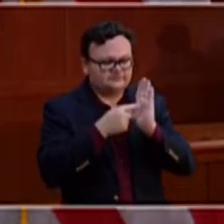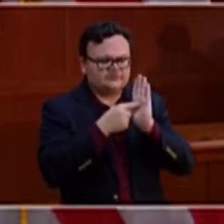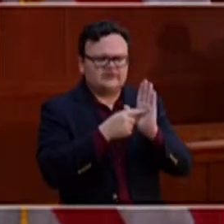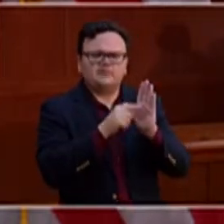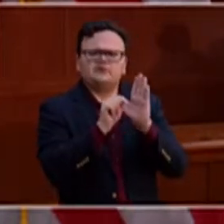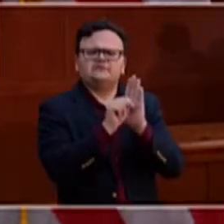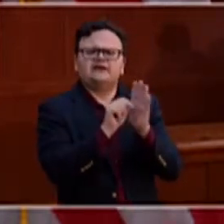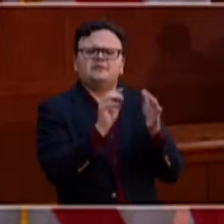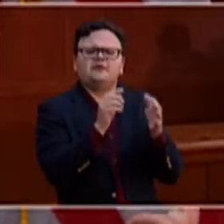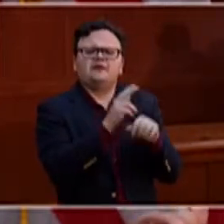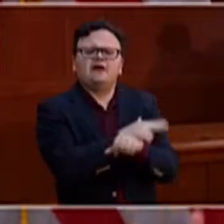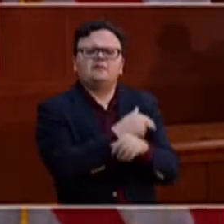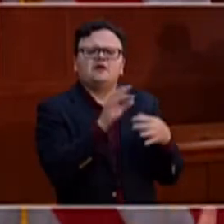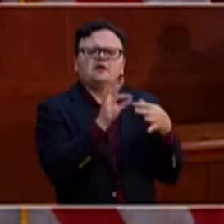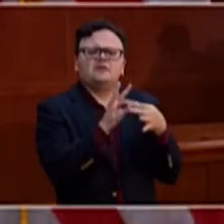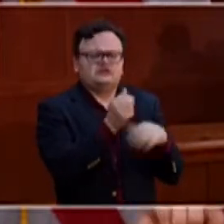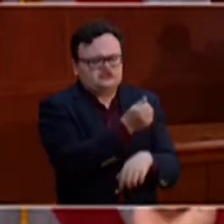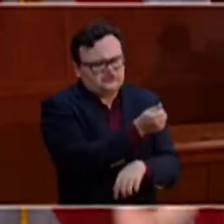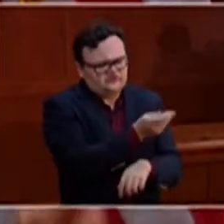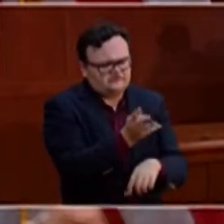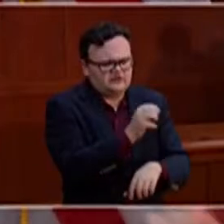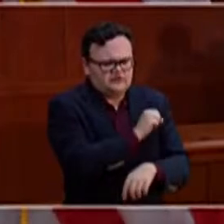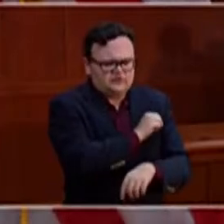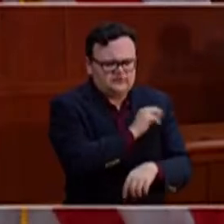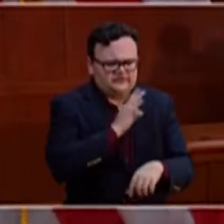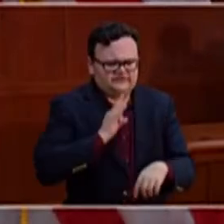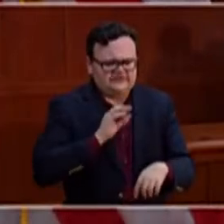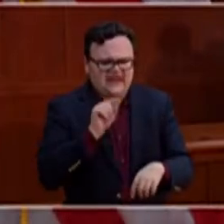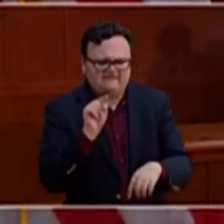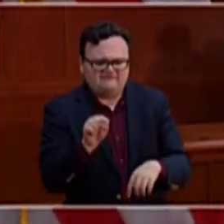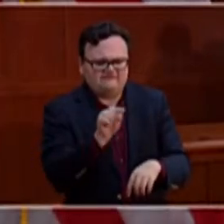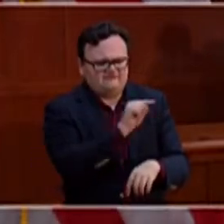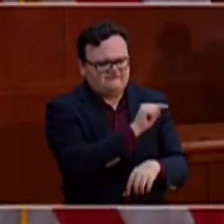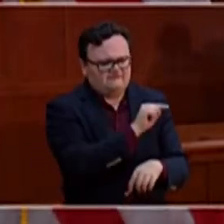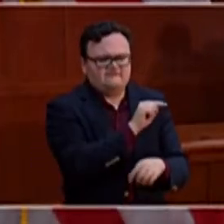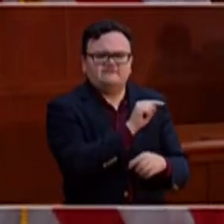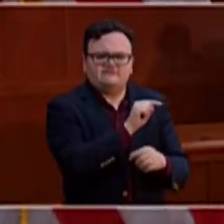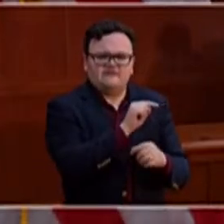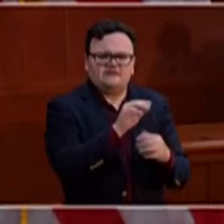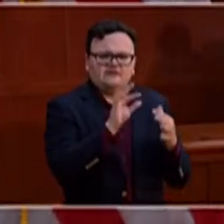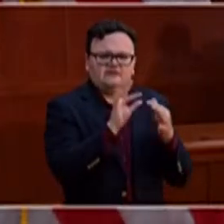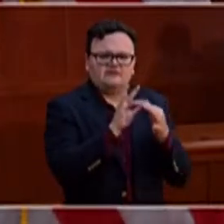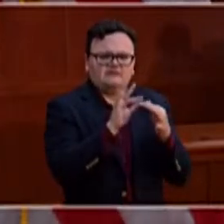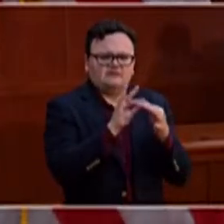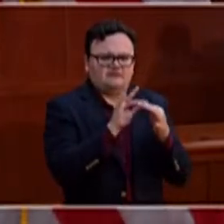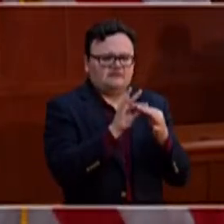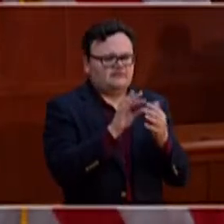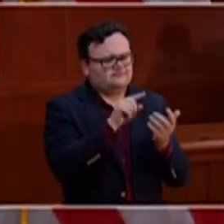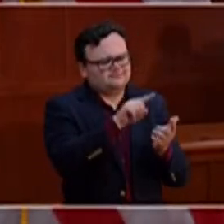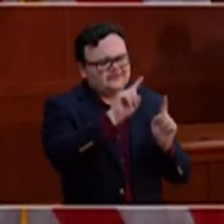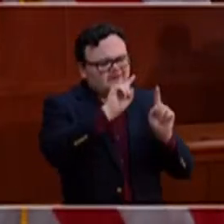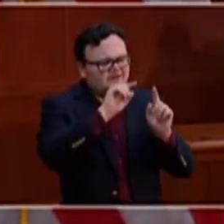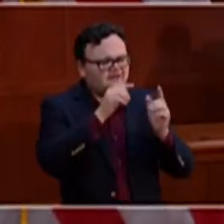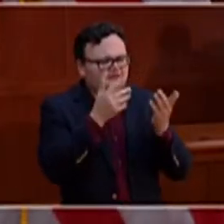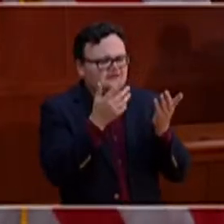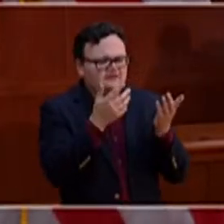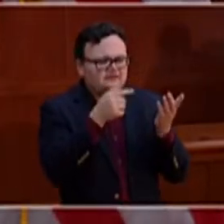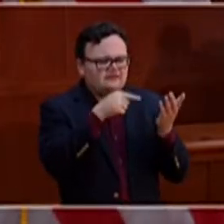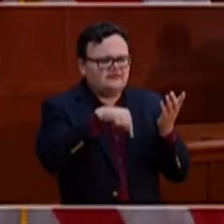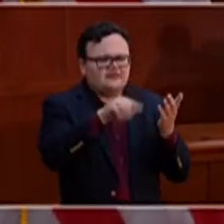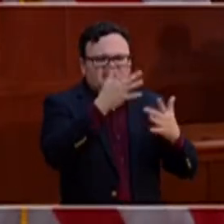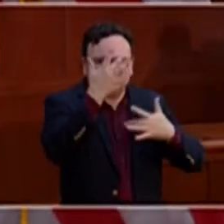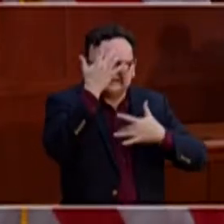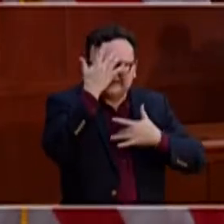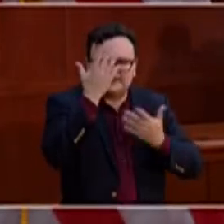that had tested positive, and they believe everyone got it in New York or somewhere outside of Tampa. Well, obviously now, this is just a function